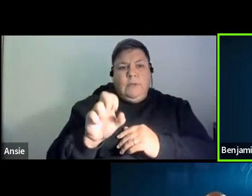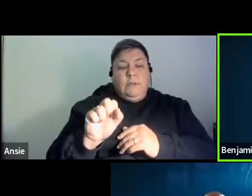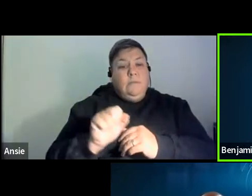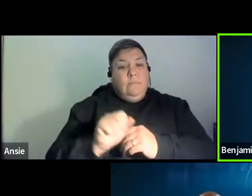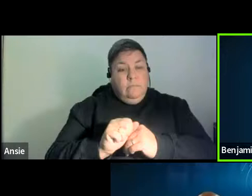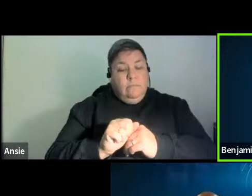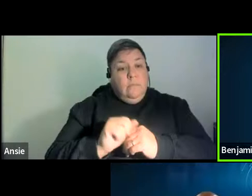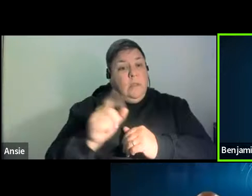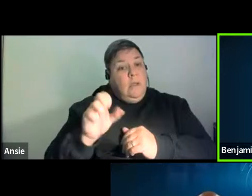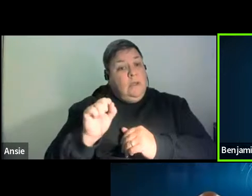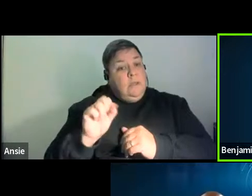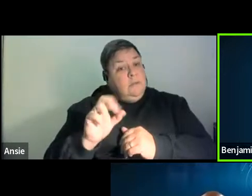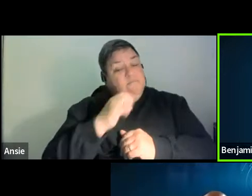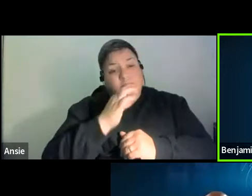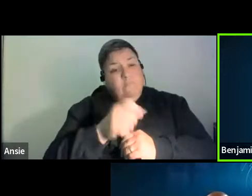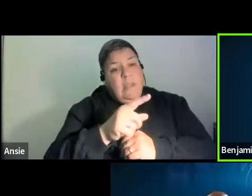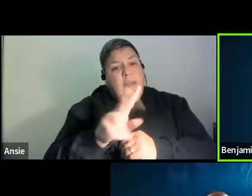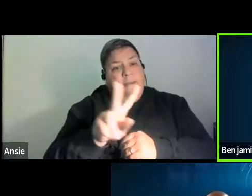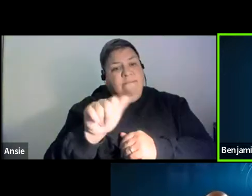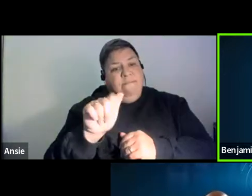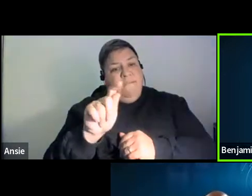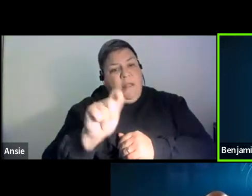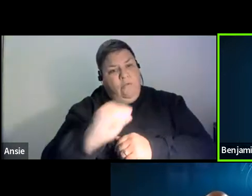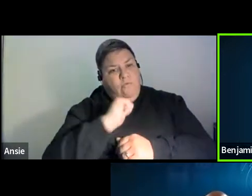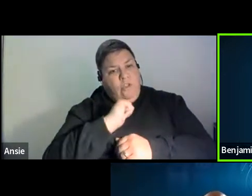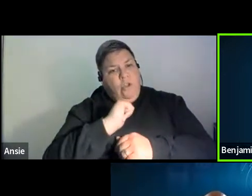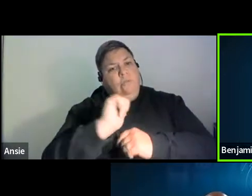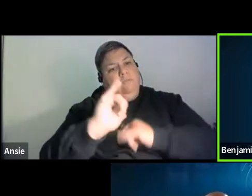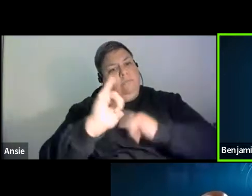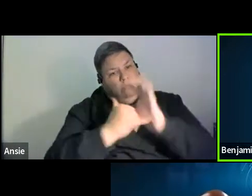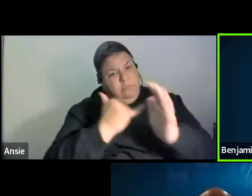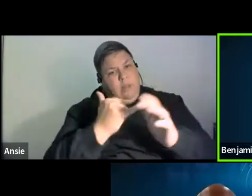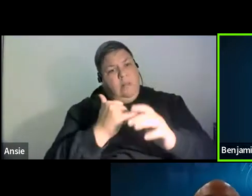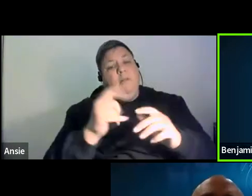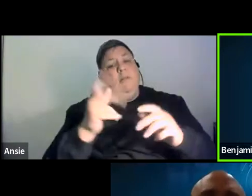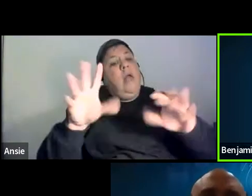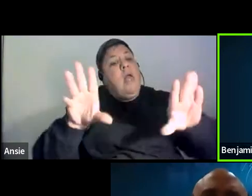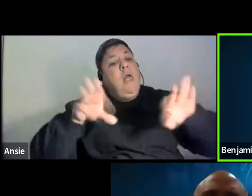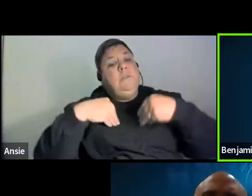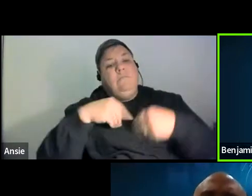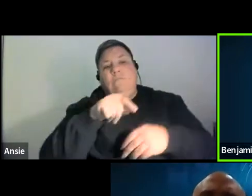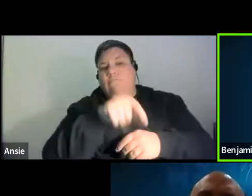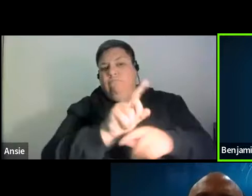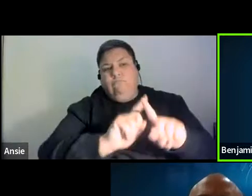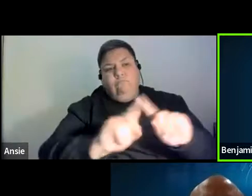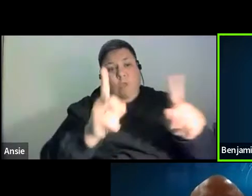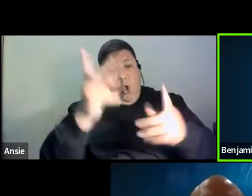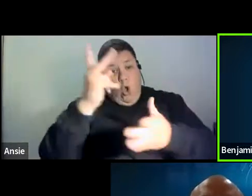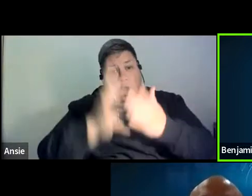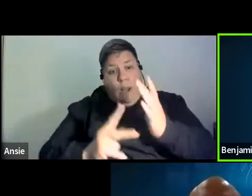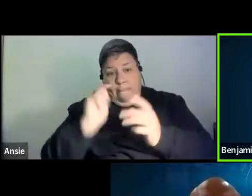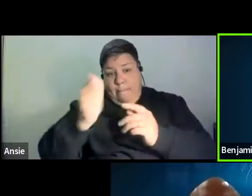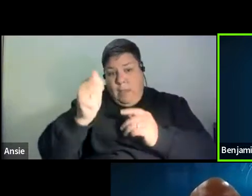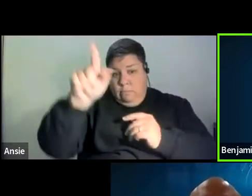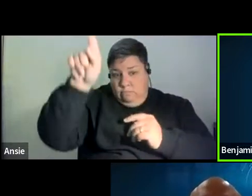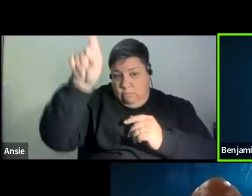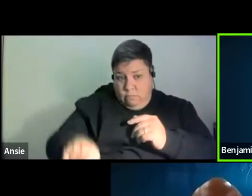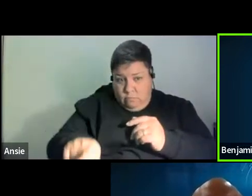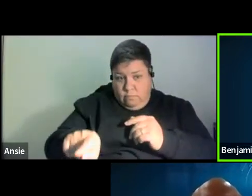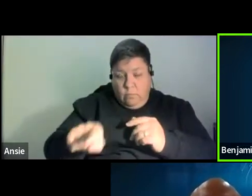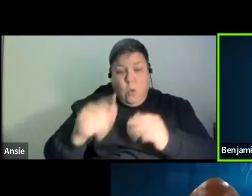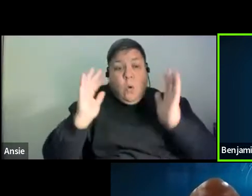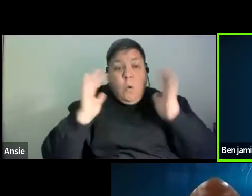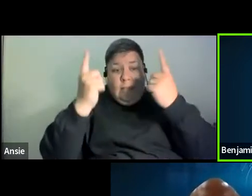VAT returns outstanding and the compromise application will not be considered until these returns are submitted. We